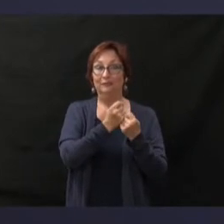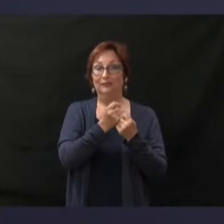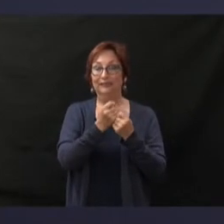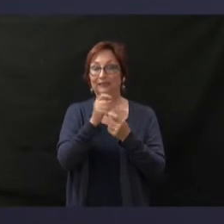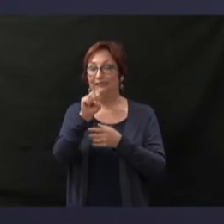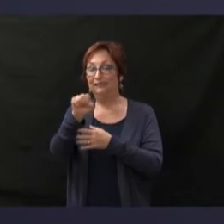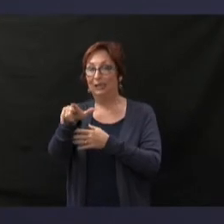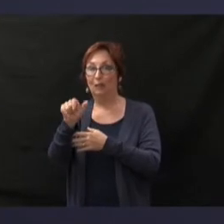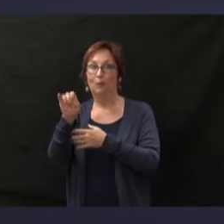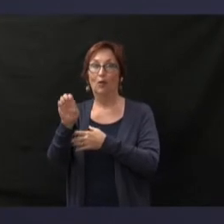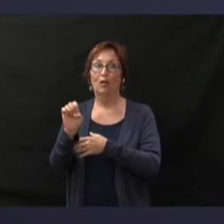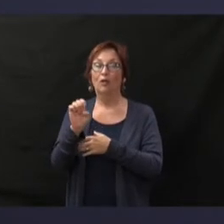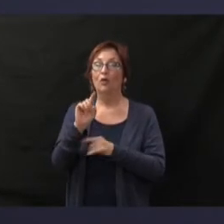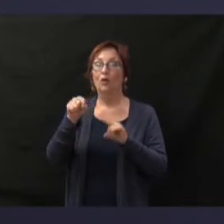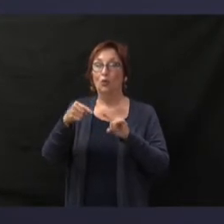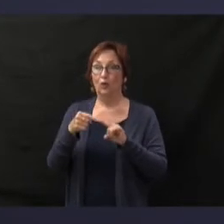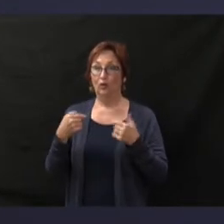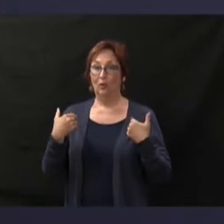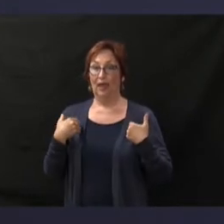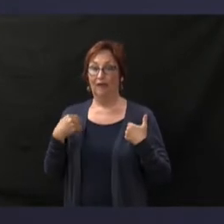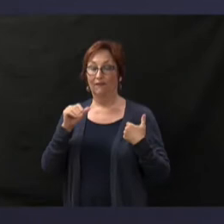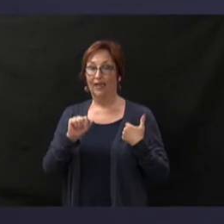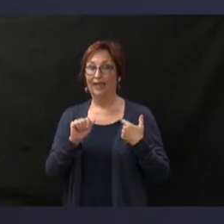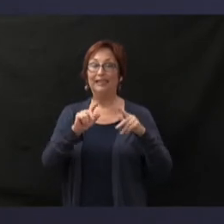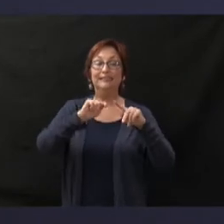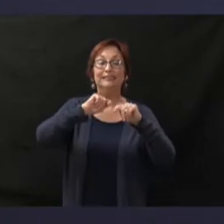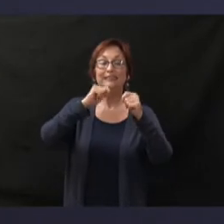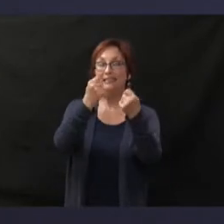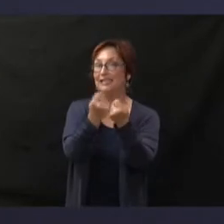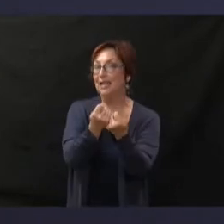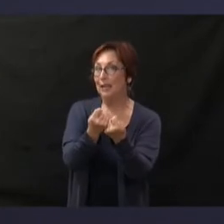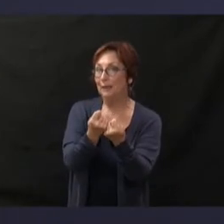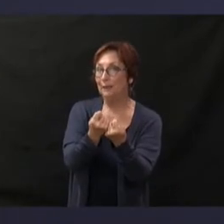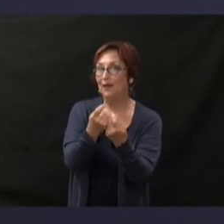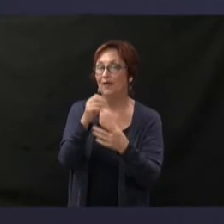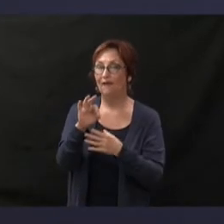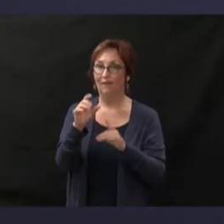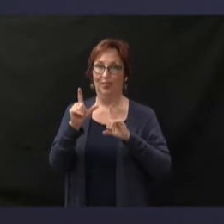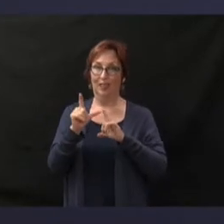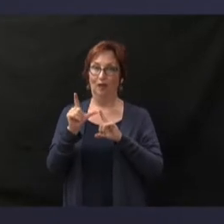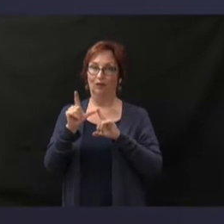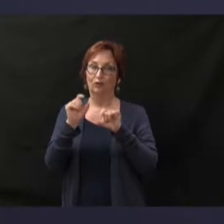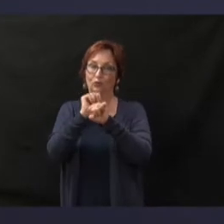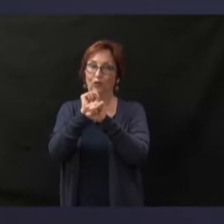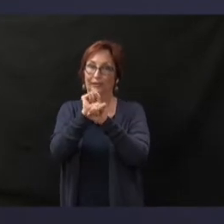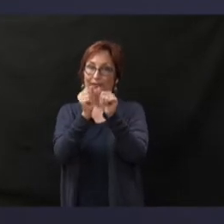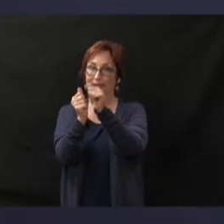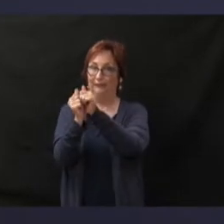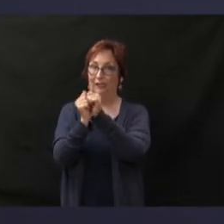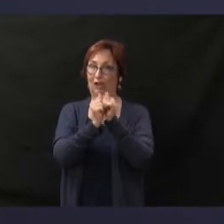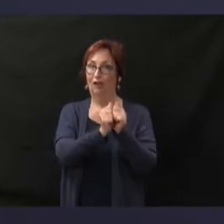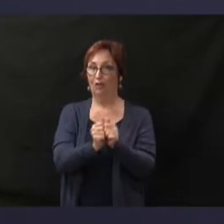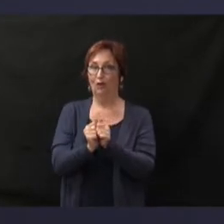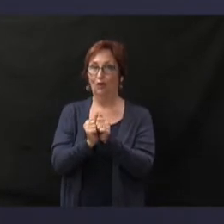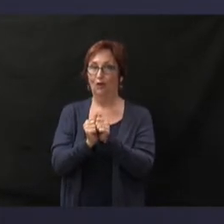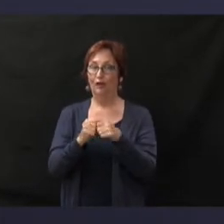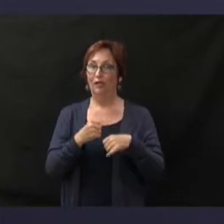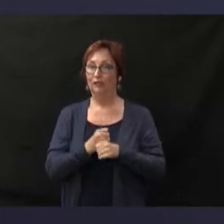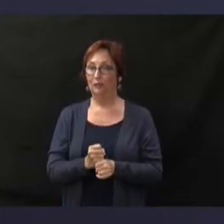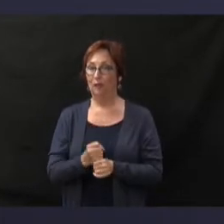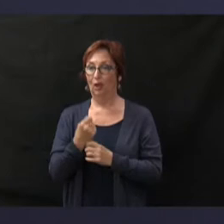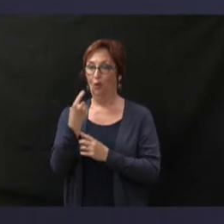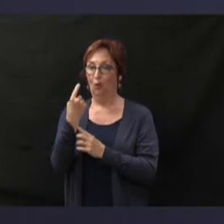is when you have a team of letters working together to make